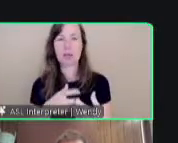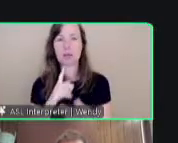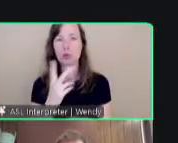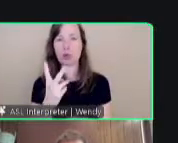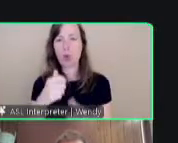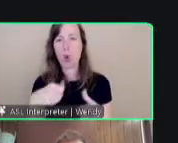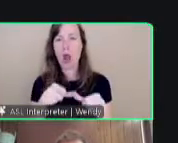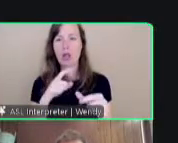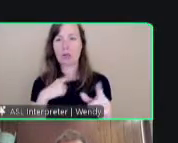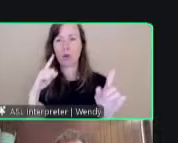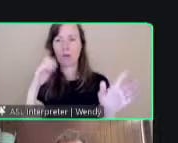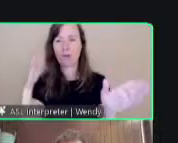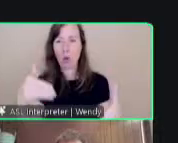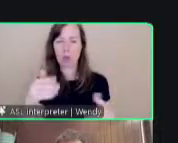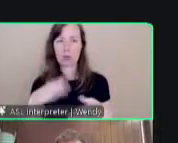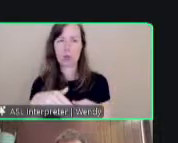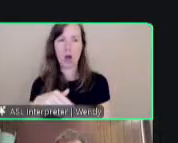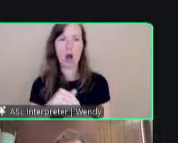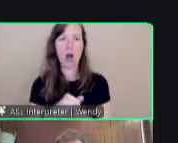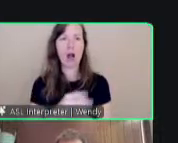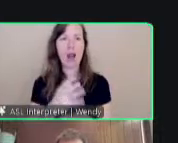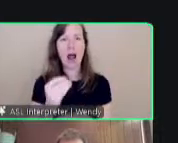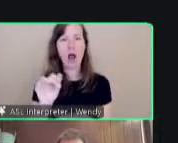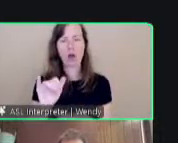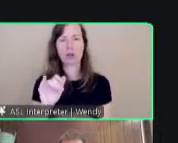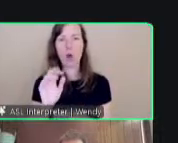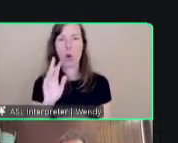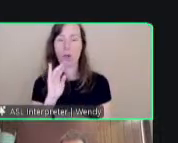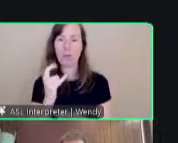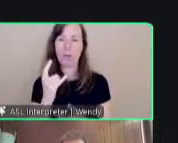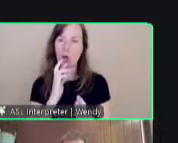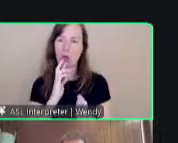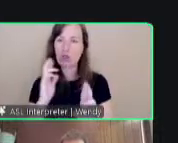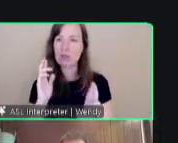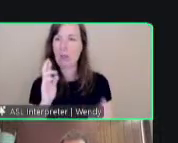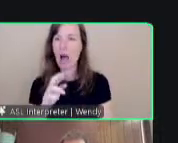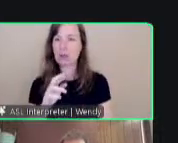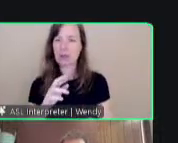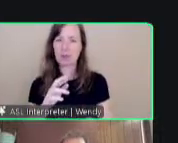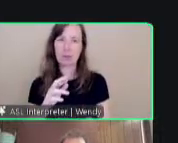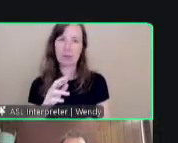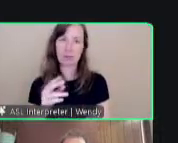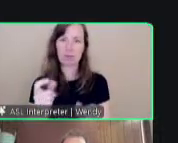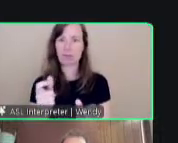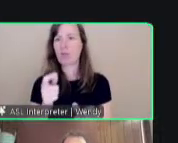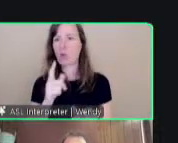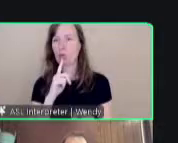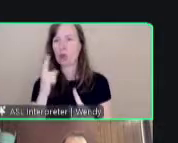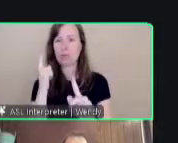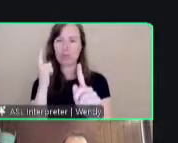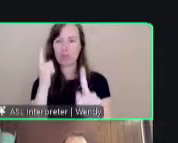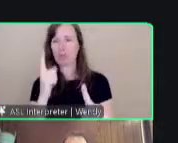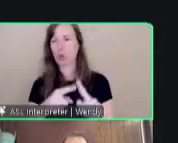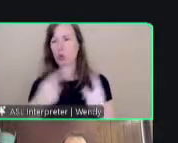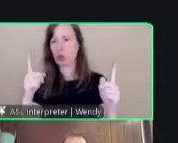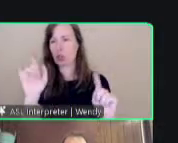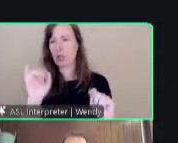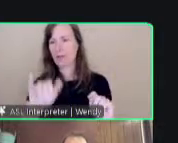focused on, and of course responsiveness is always something that we look to strive to achieve as well as